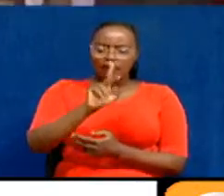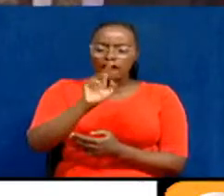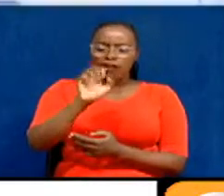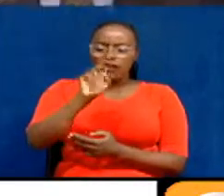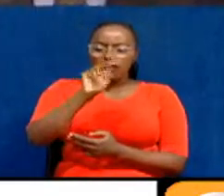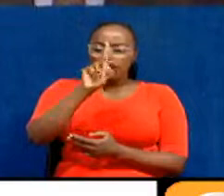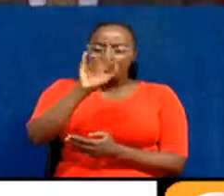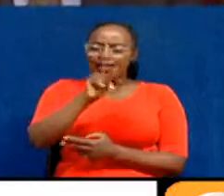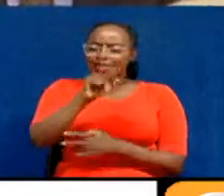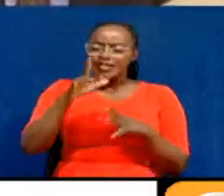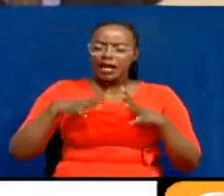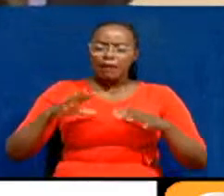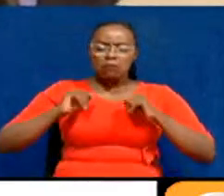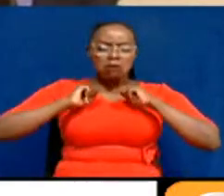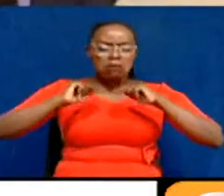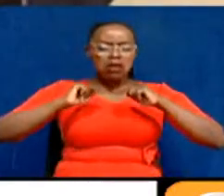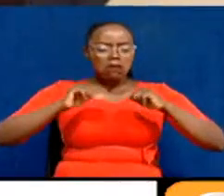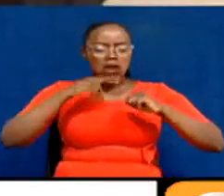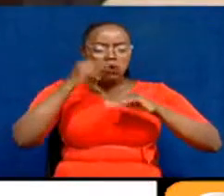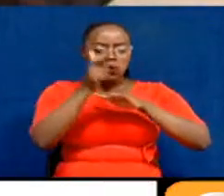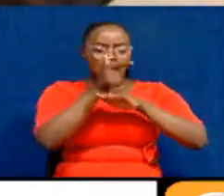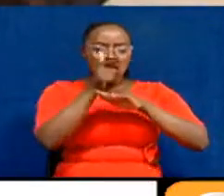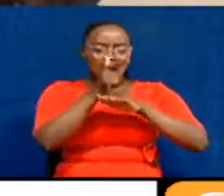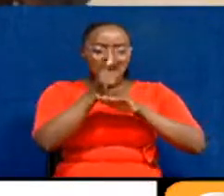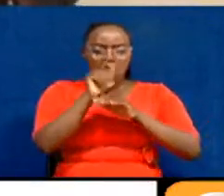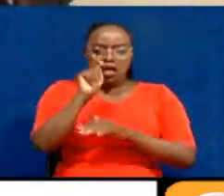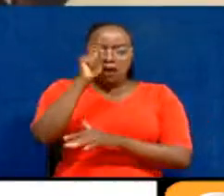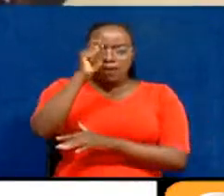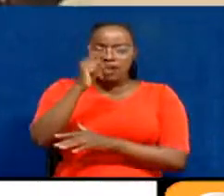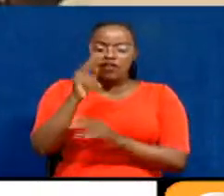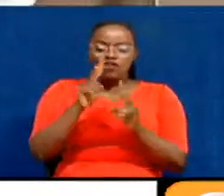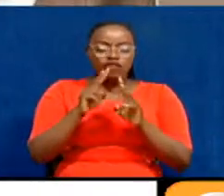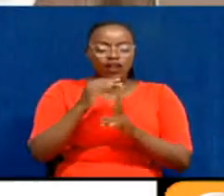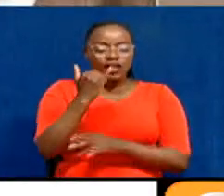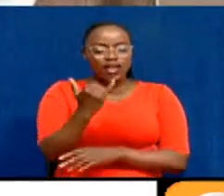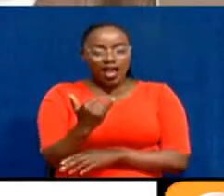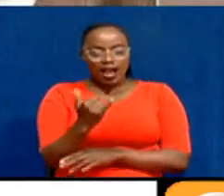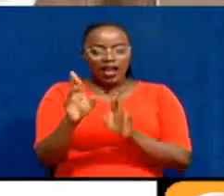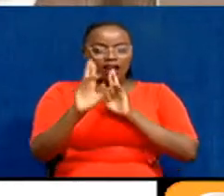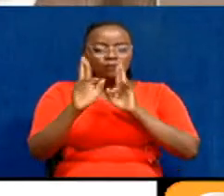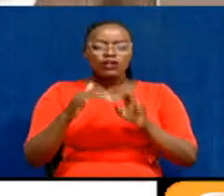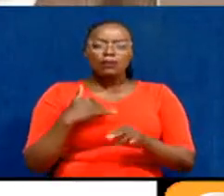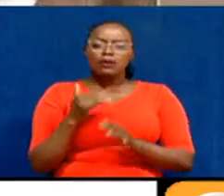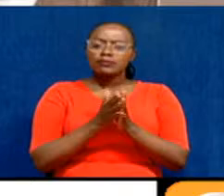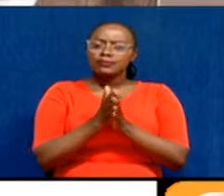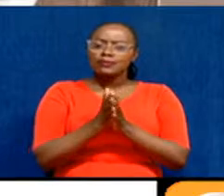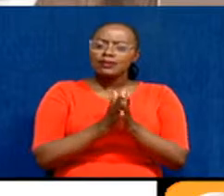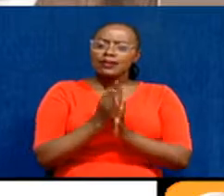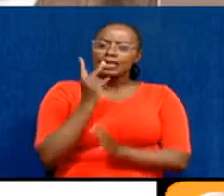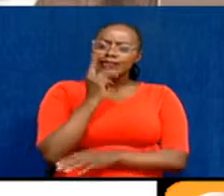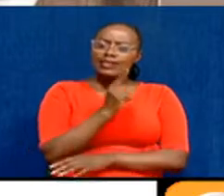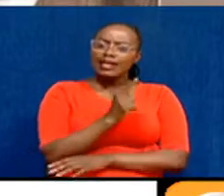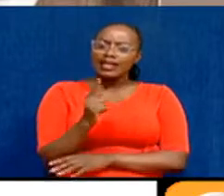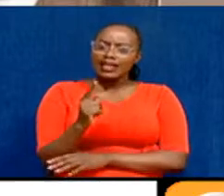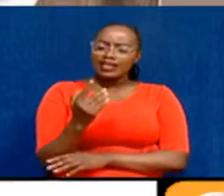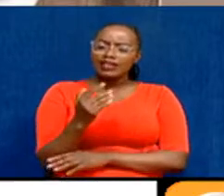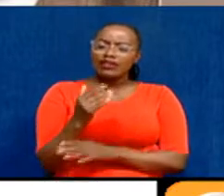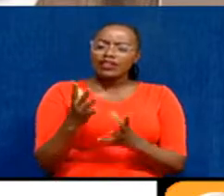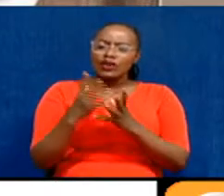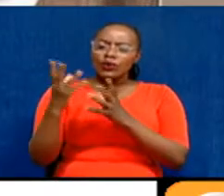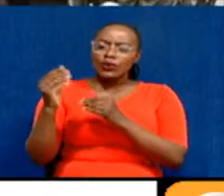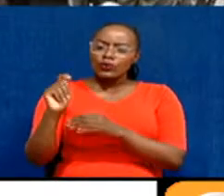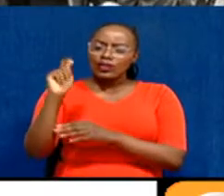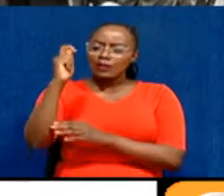Kennedy Osir. Those are the guys who used to cover the president. And as a very young reporter at that time, I used to admire that they used to go